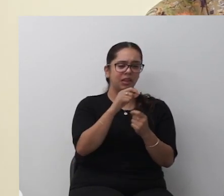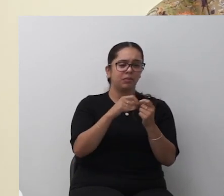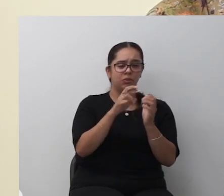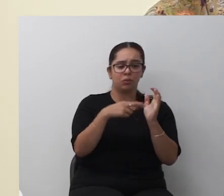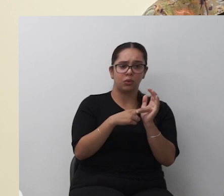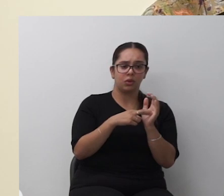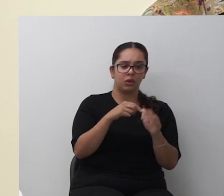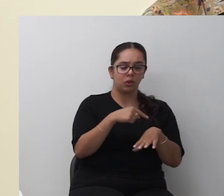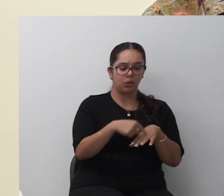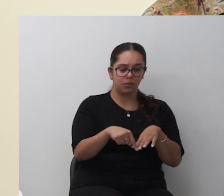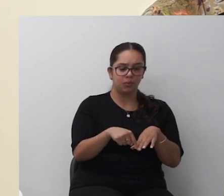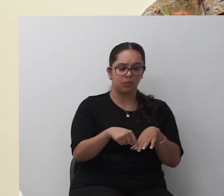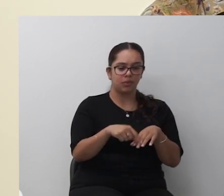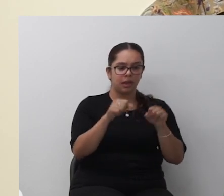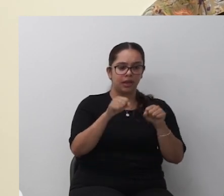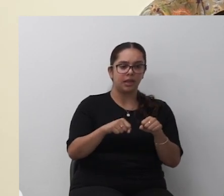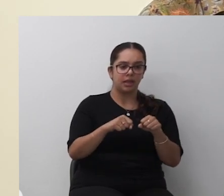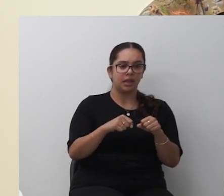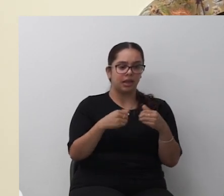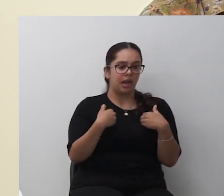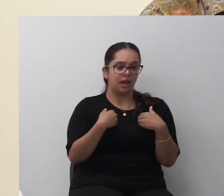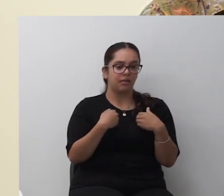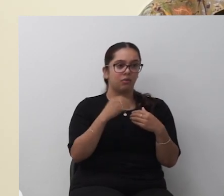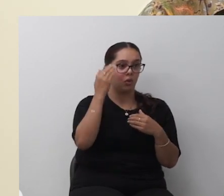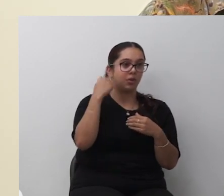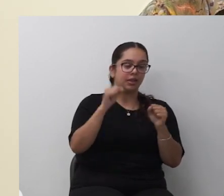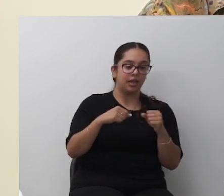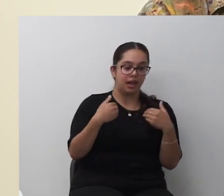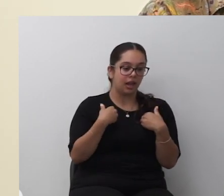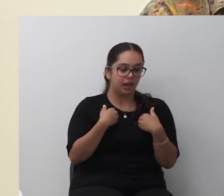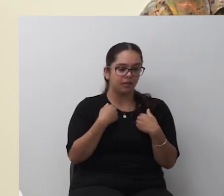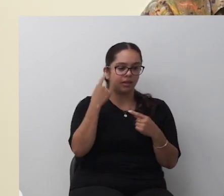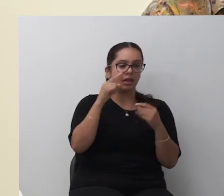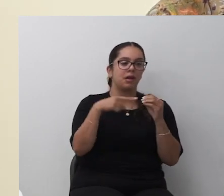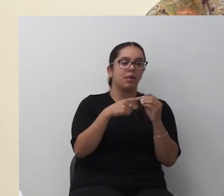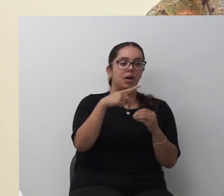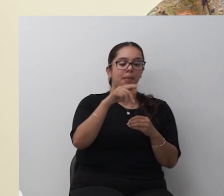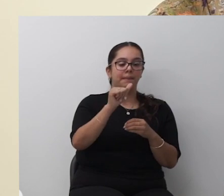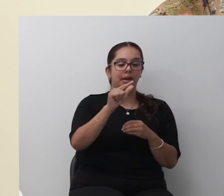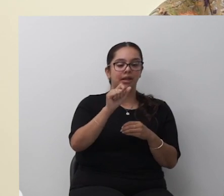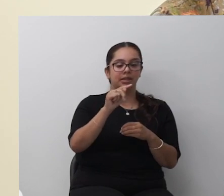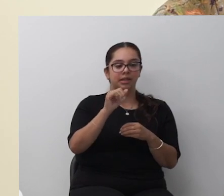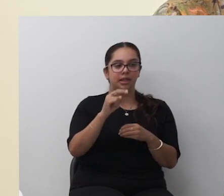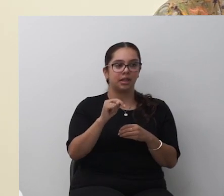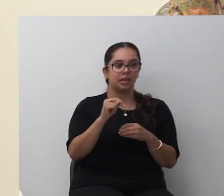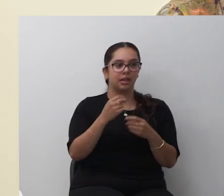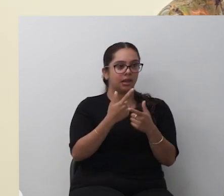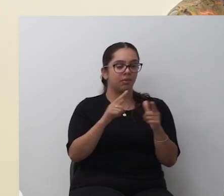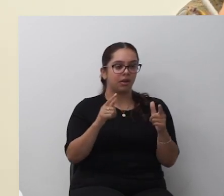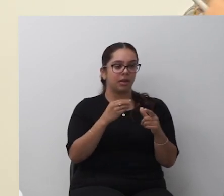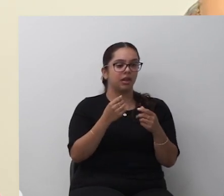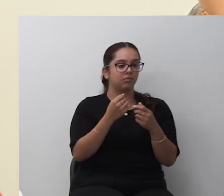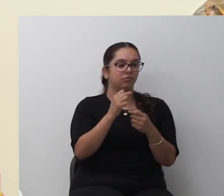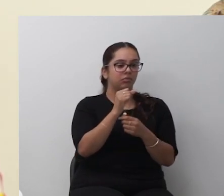think GYOPOs can play, Koreans can play in thinking about Palestinian liberation and Palestinian solidarity. And